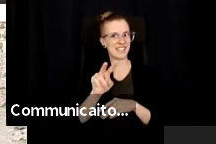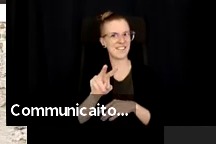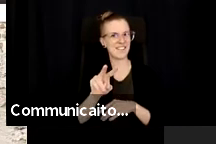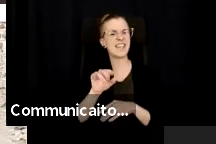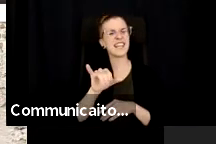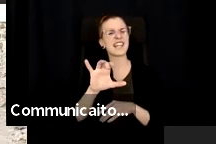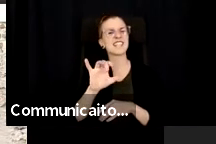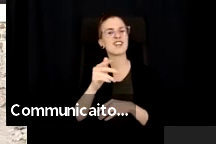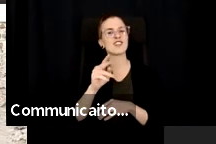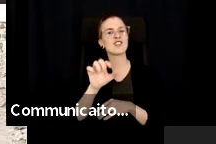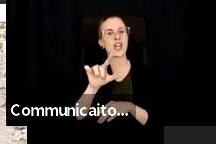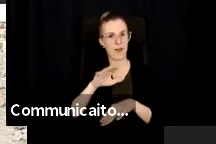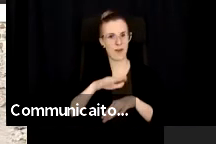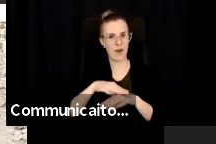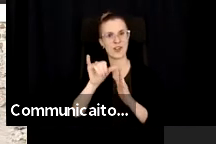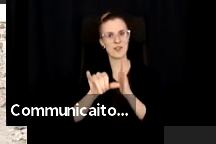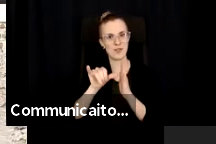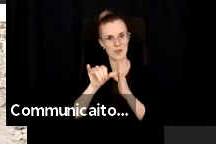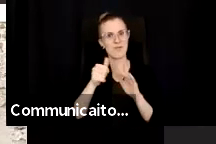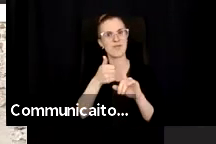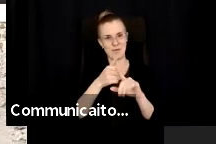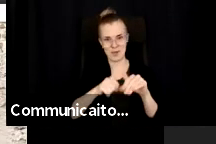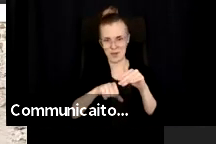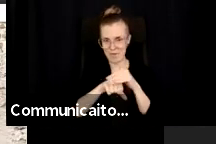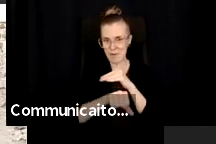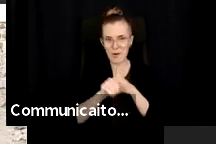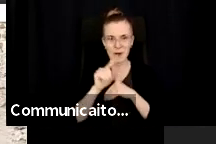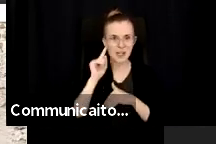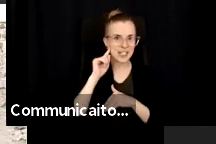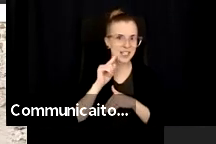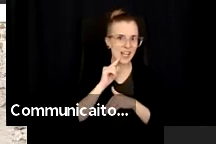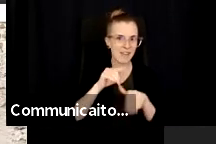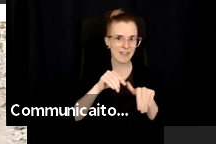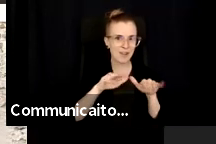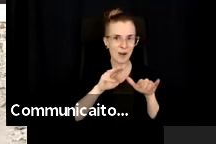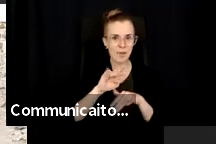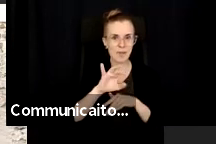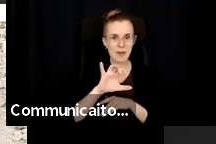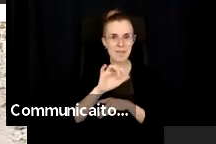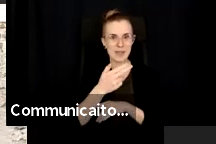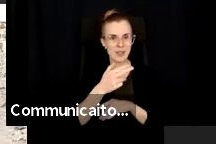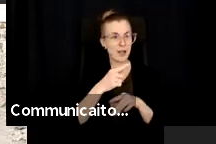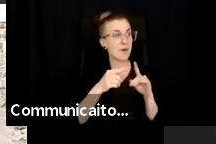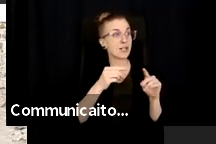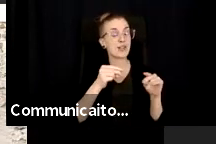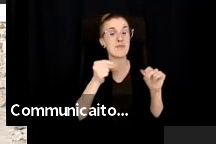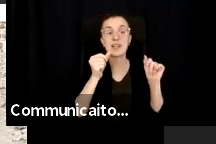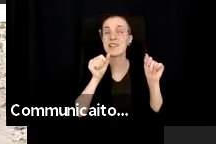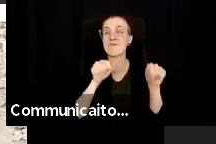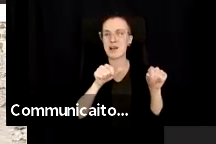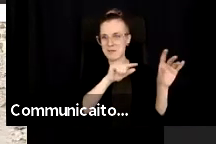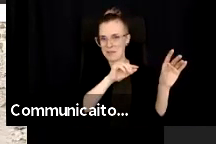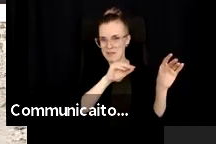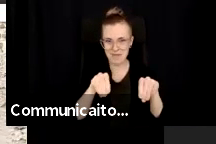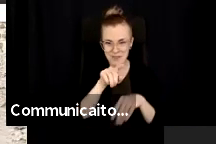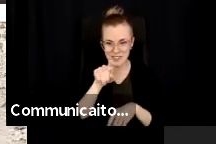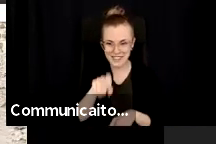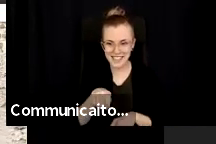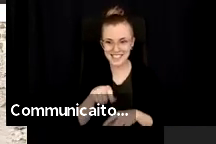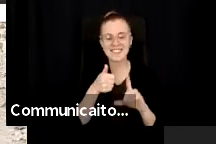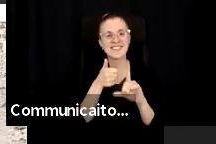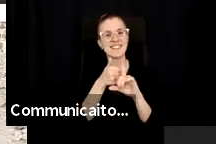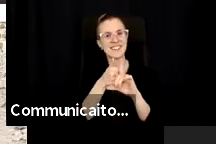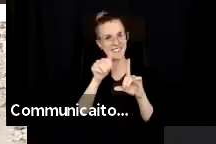born deaf and grew up in Michigan, but got to Texas just as quickly as he could. He is an American Sign